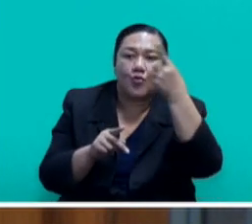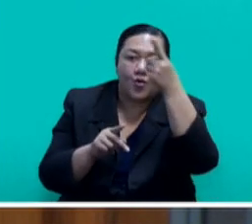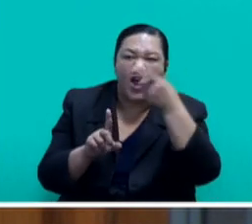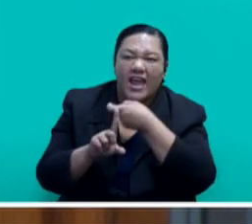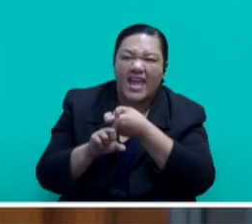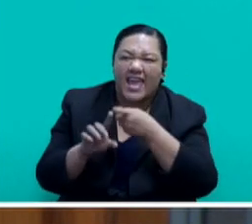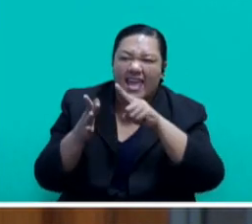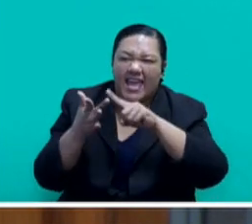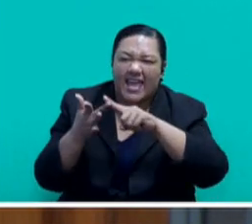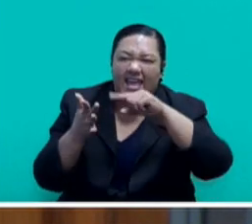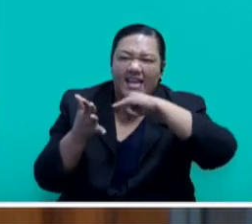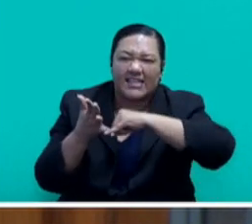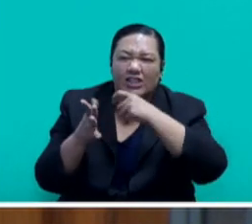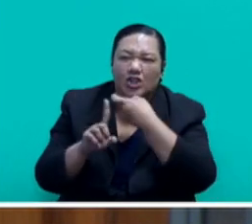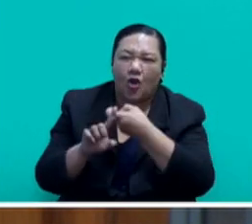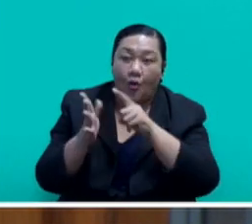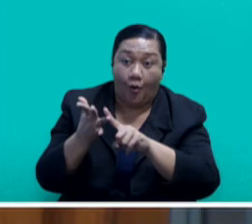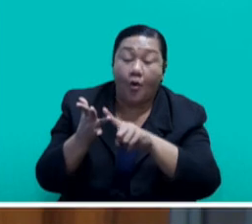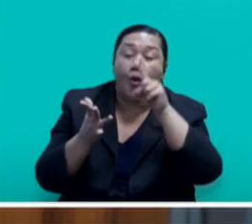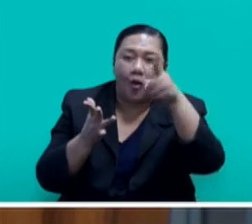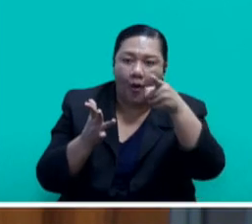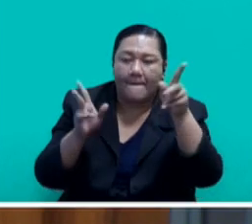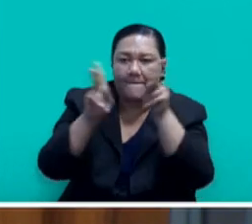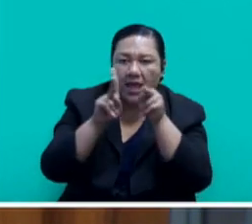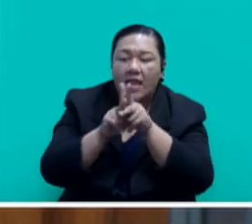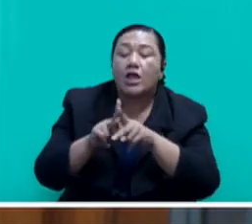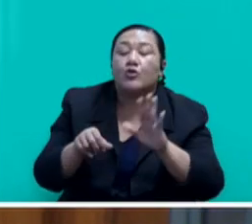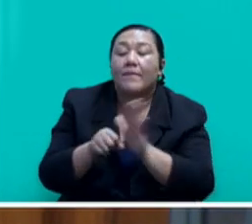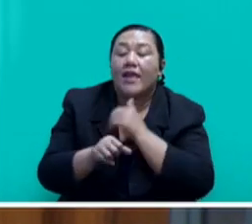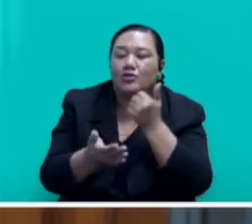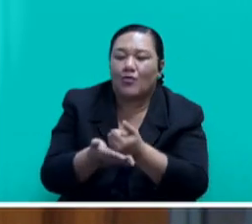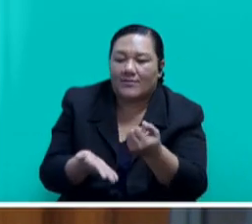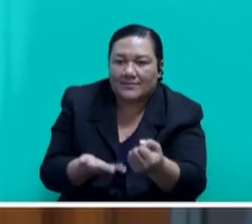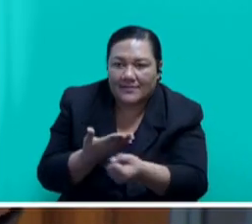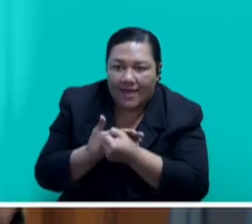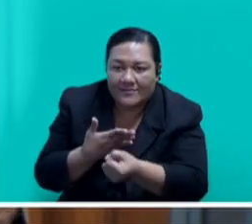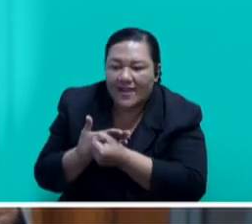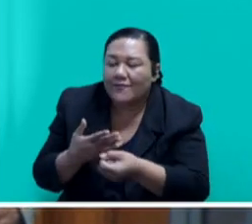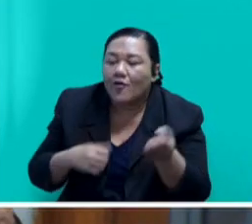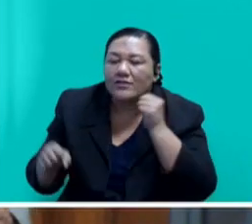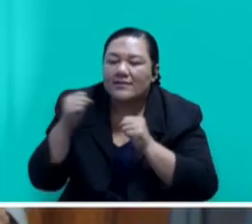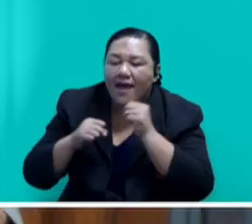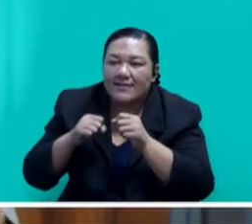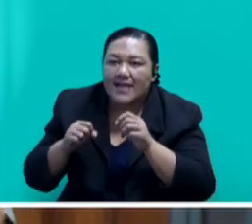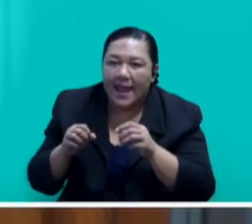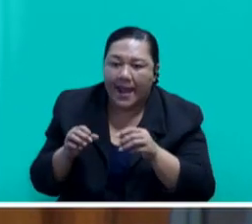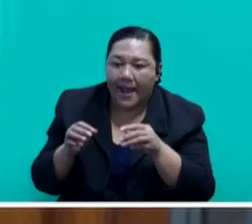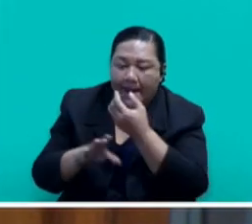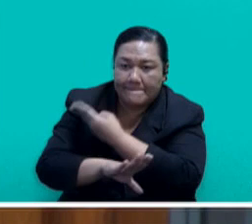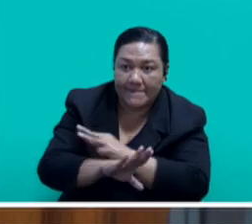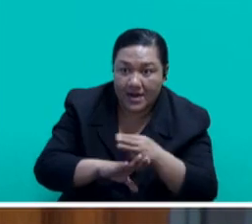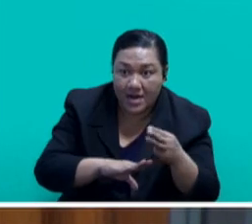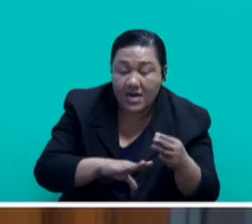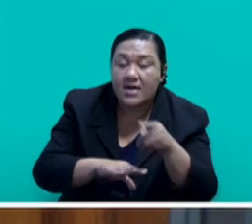to strengthen the science and culture for high-value marine species and collection of sound scientific data